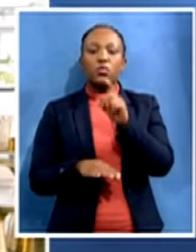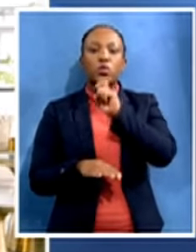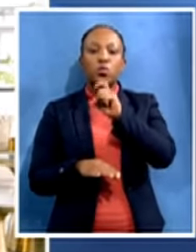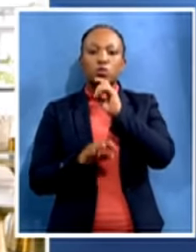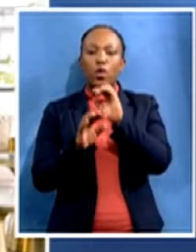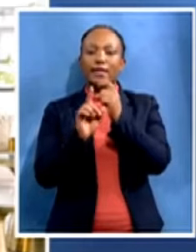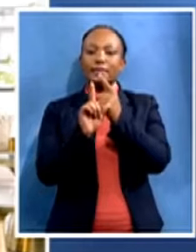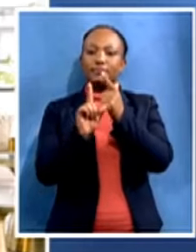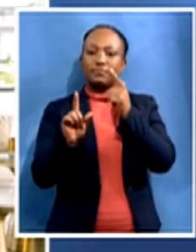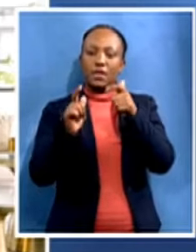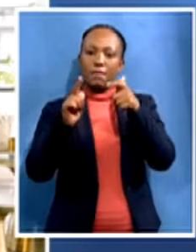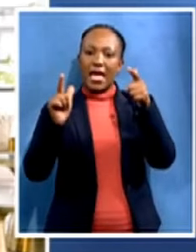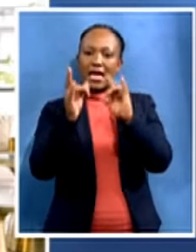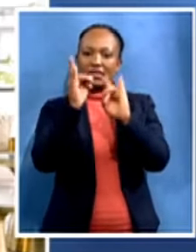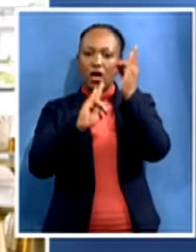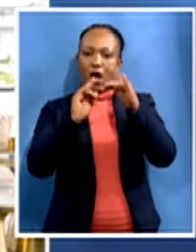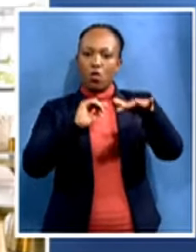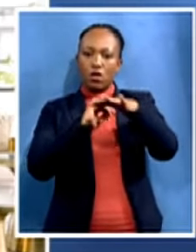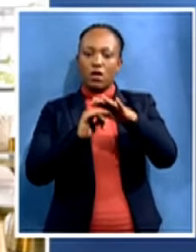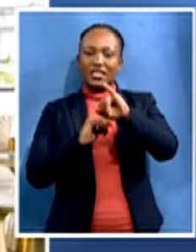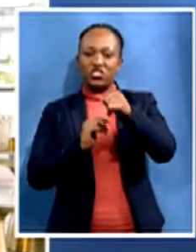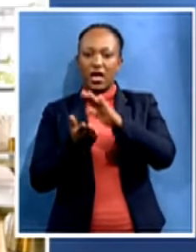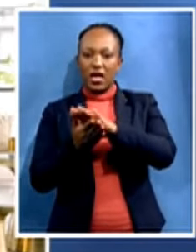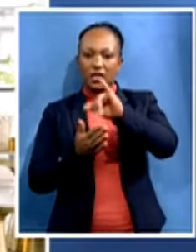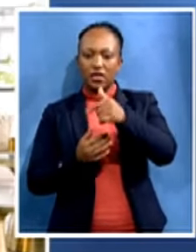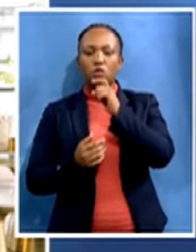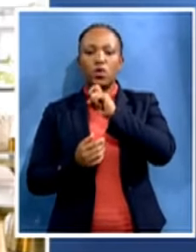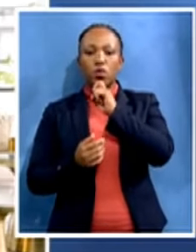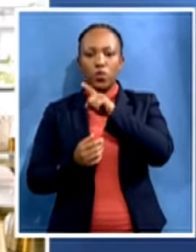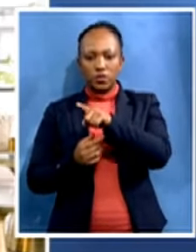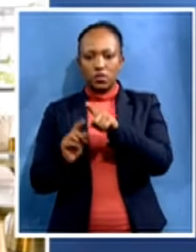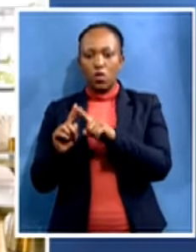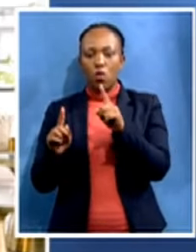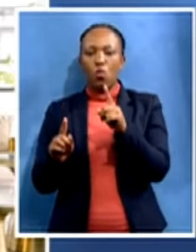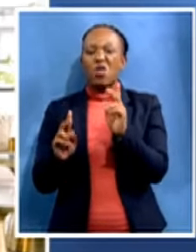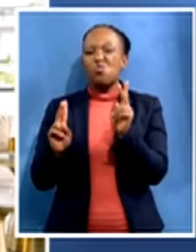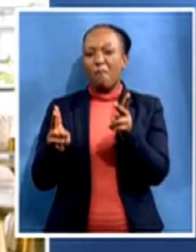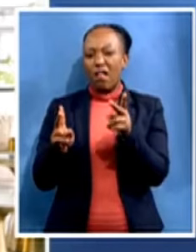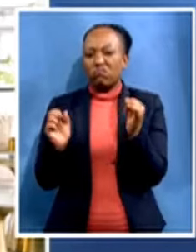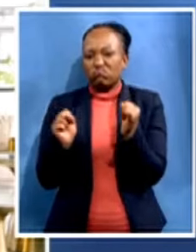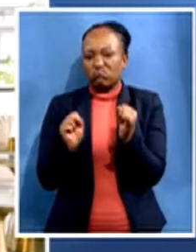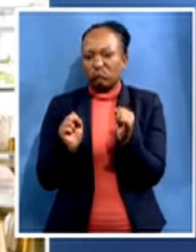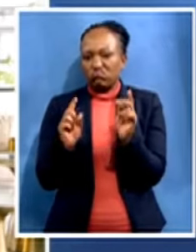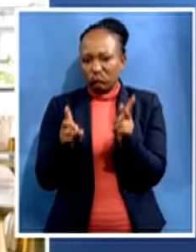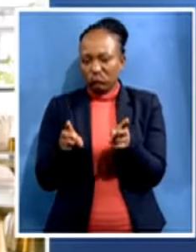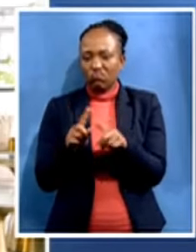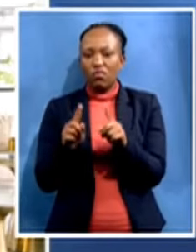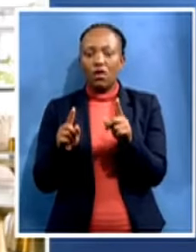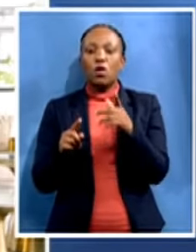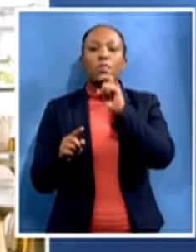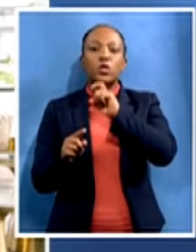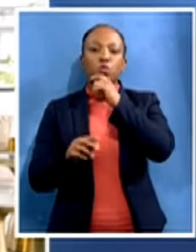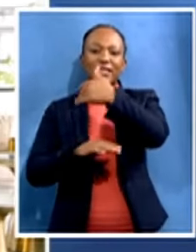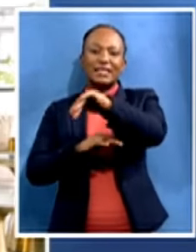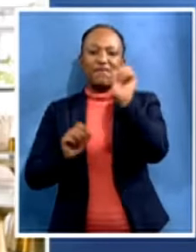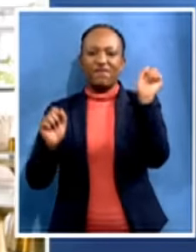vaccine, which is easily stored at normal fridge temperatures, was going to be used in the more outlying areas. But anyway, in the